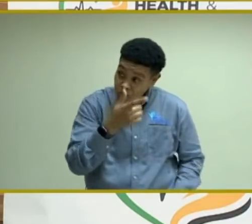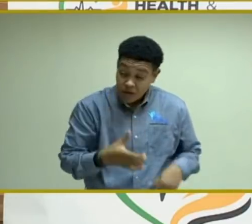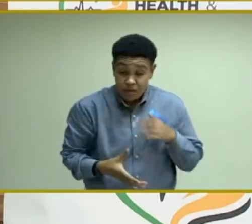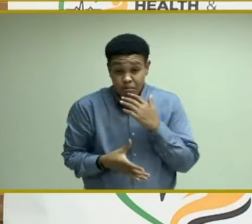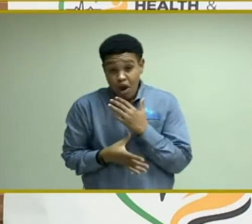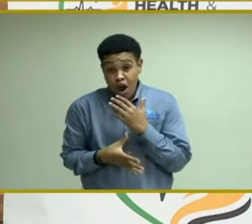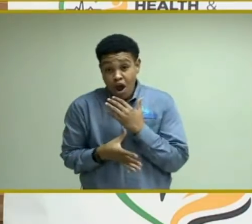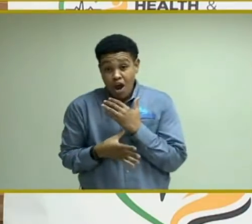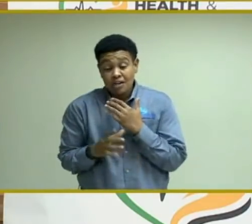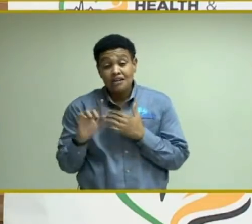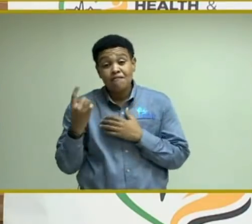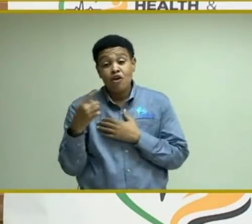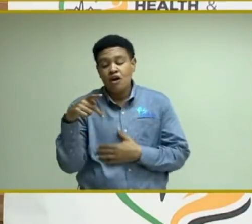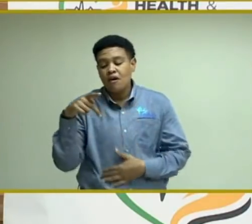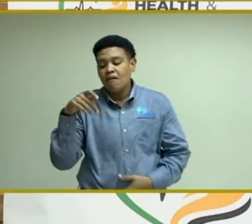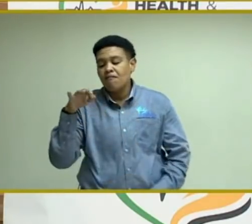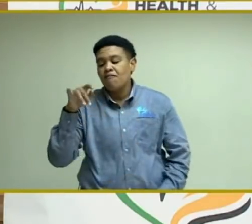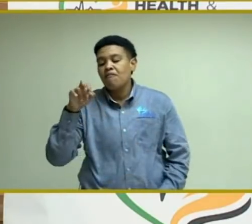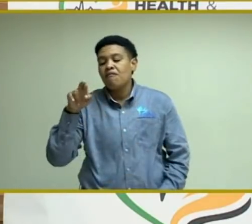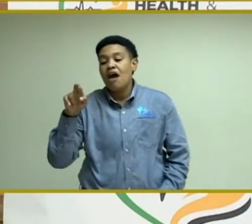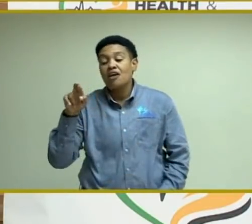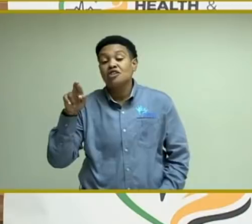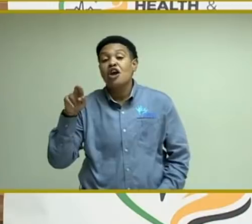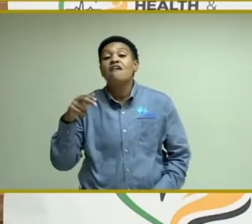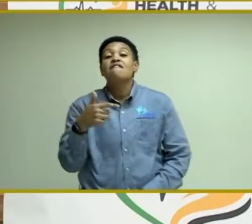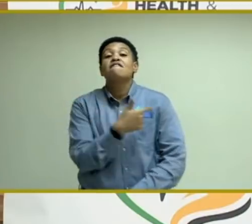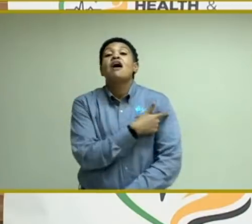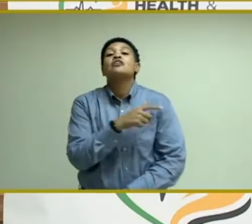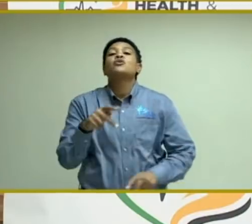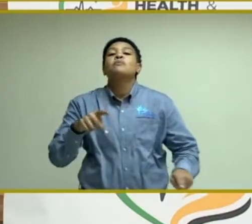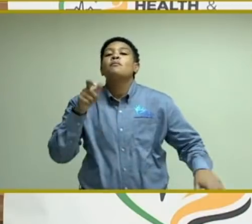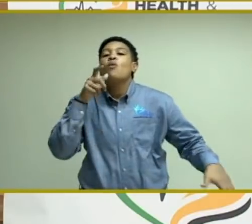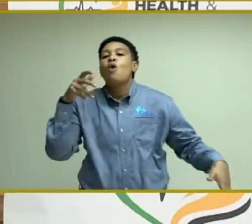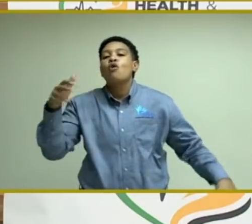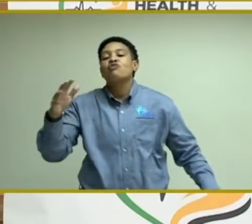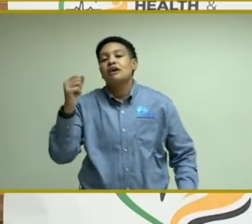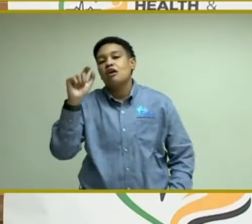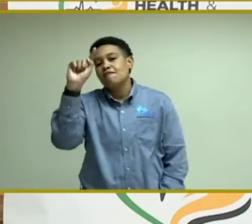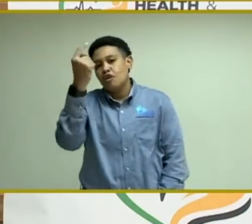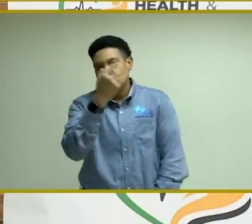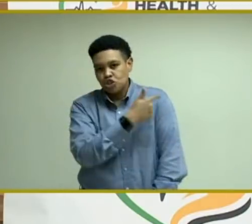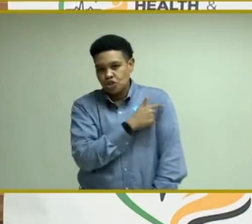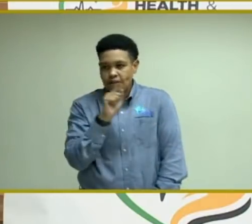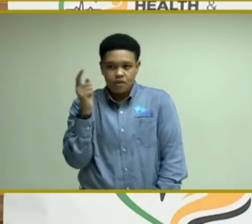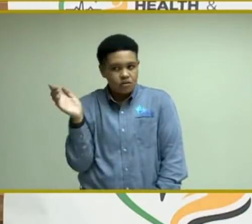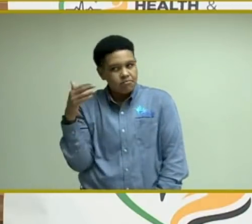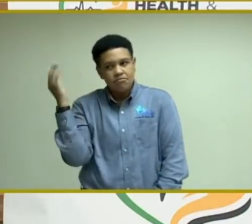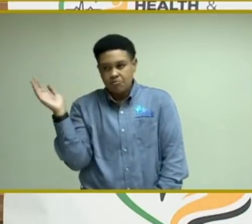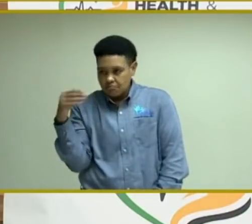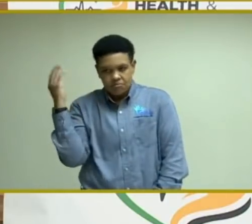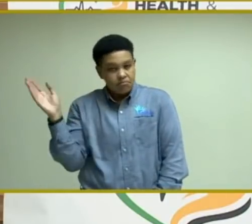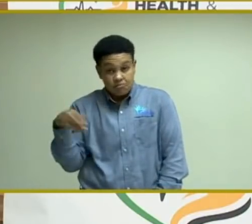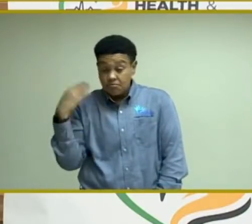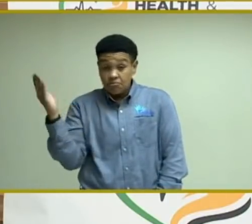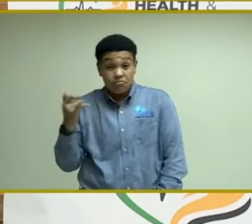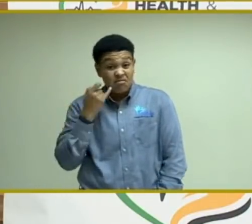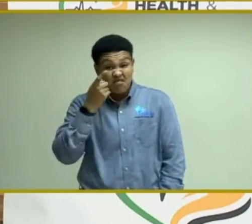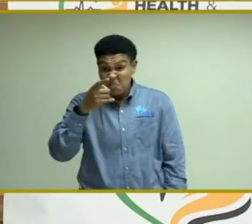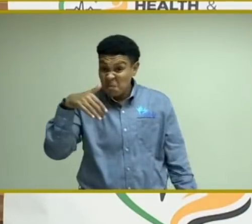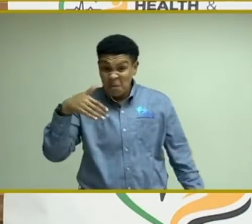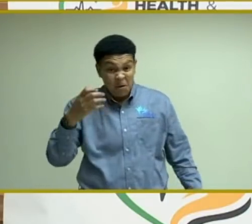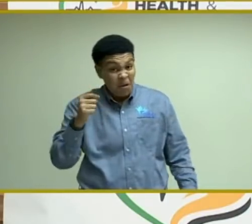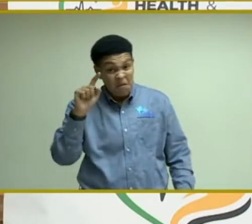the Pfizer vaccines to persons who have already gotten their first dose. So if you have not gotten